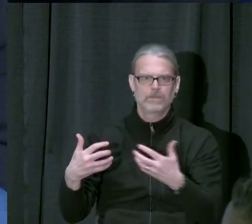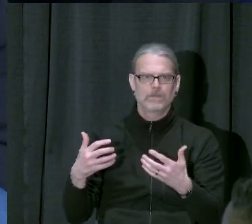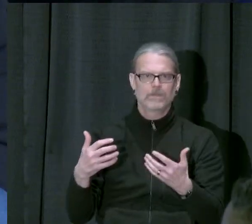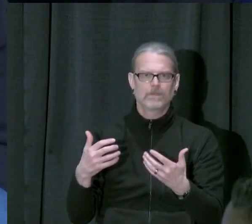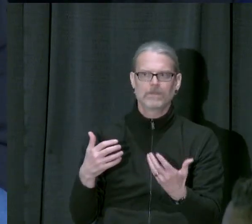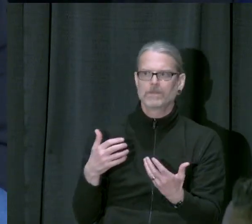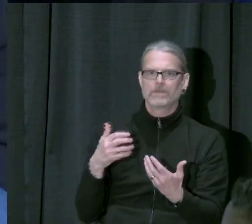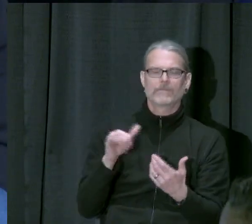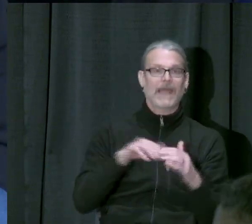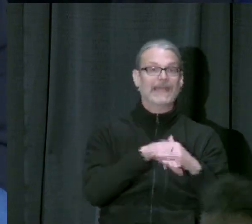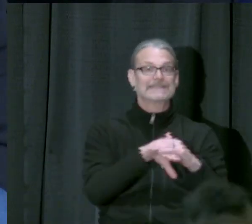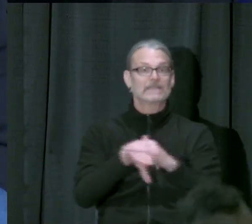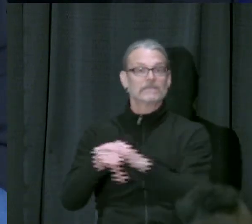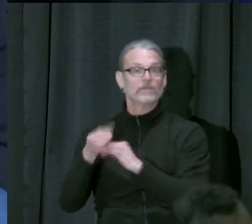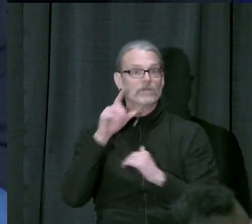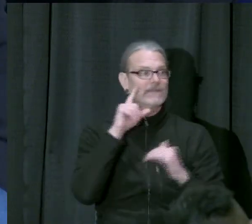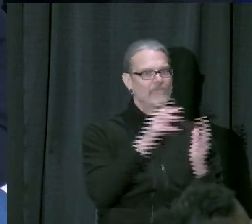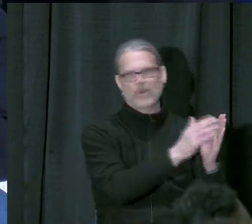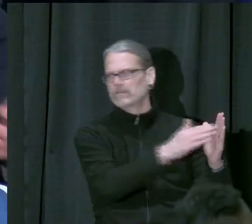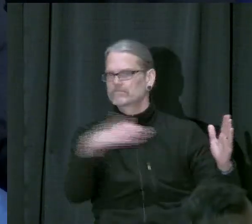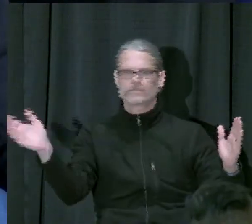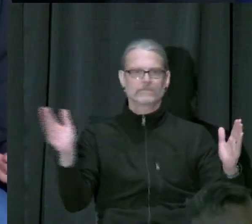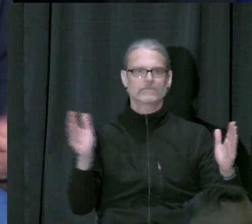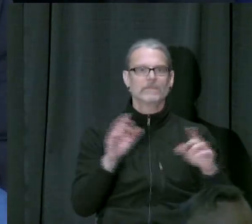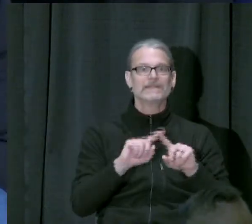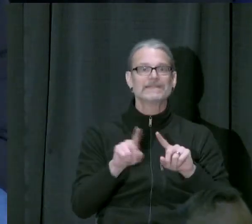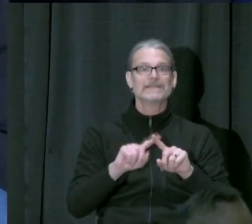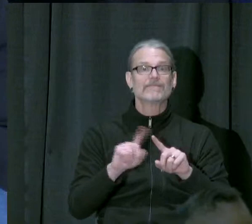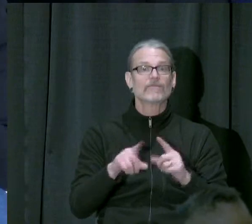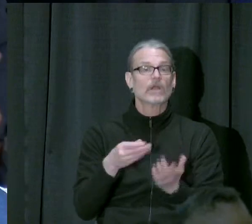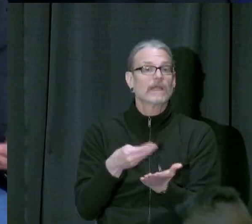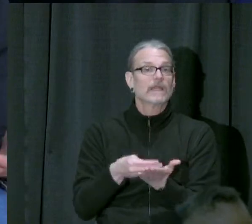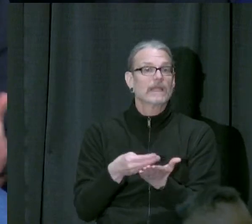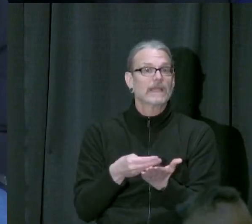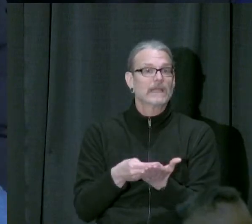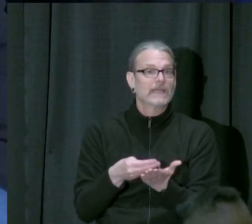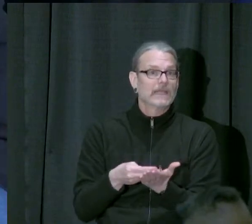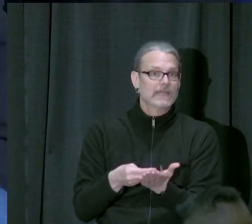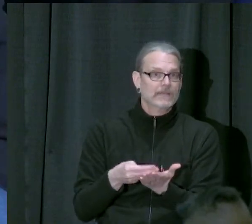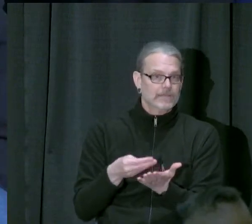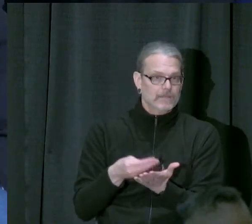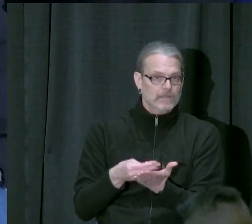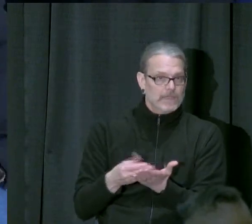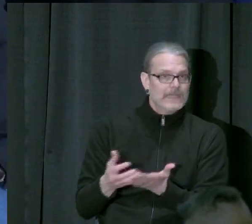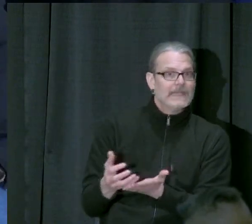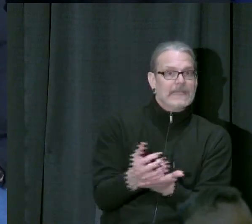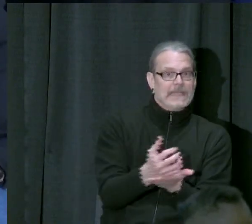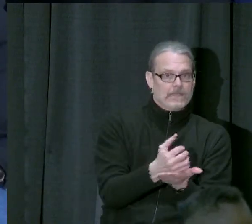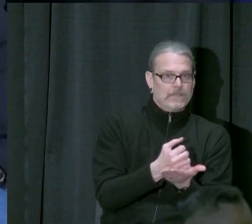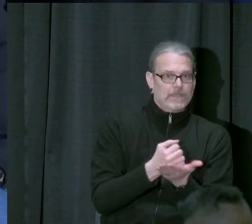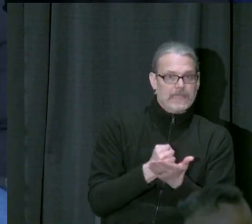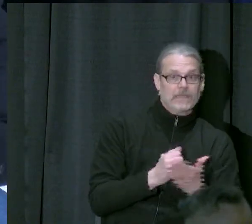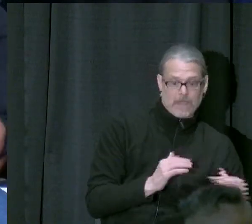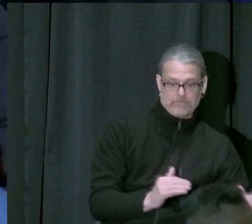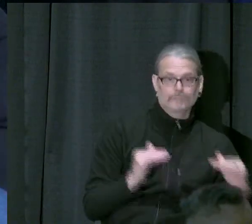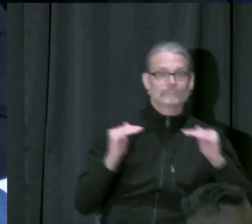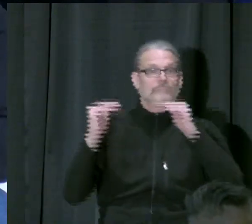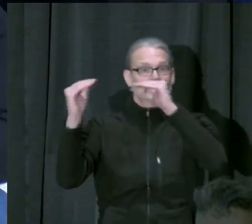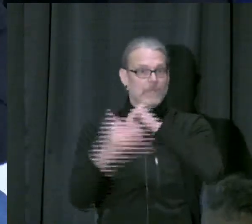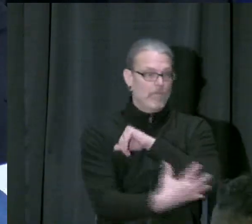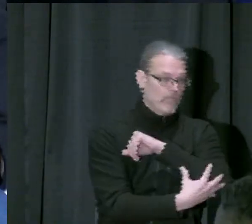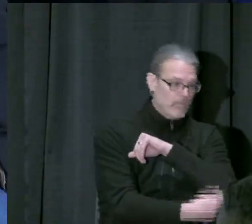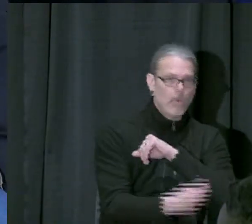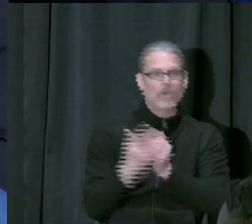at accessibility across various income brackets when it comes to shopping. What if as a customer I need to shop and I don't